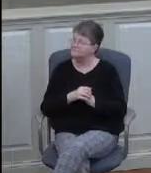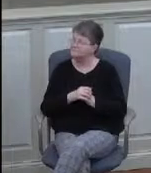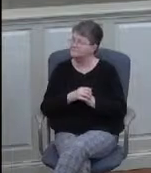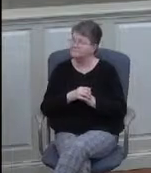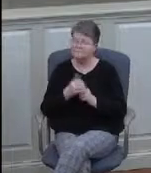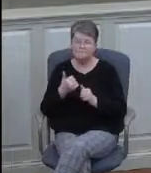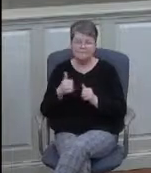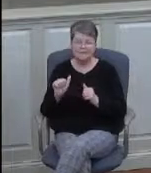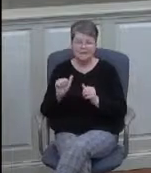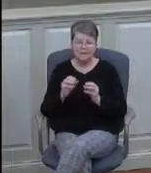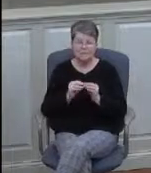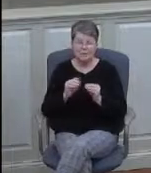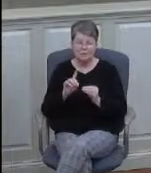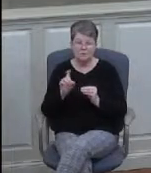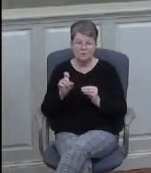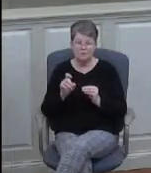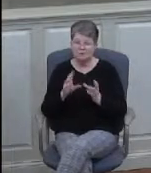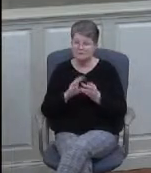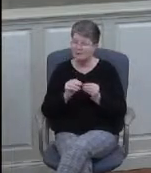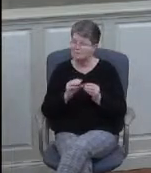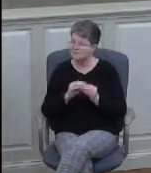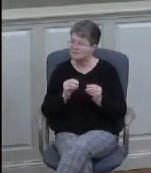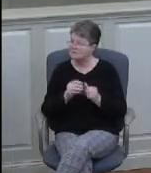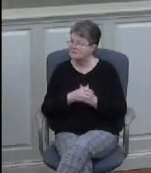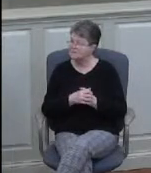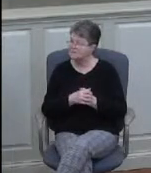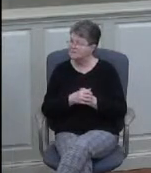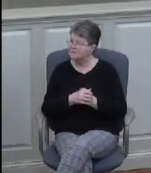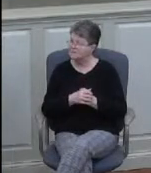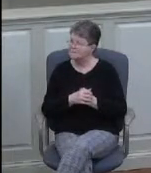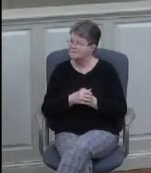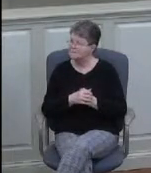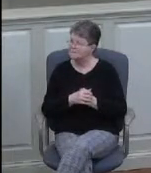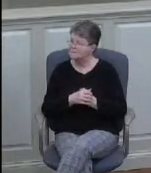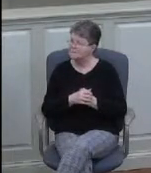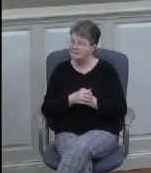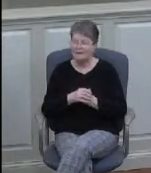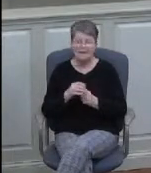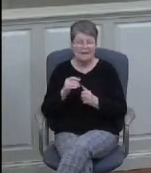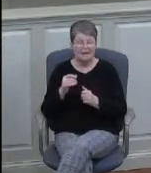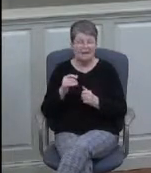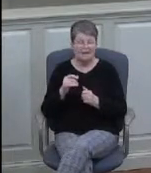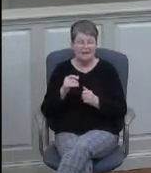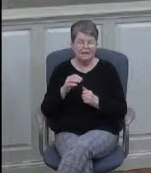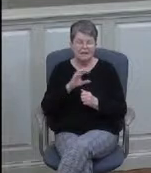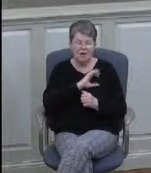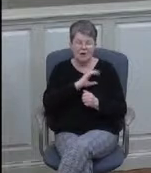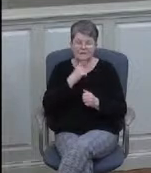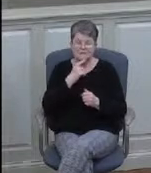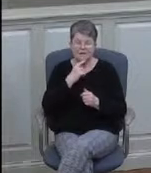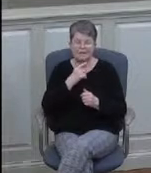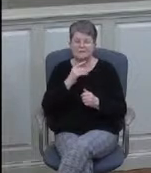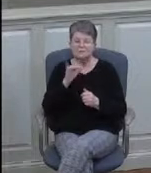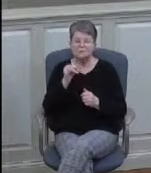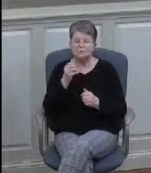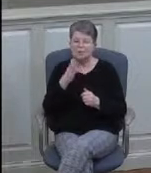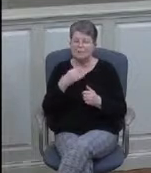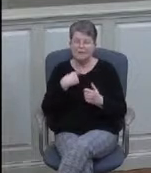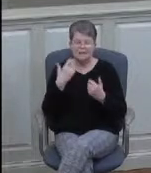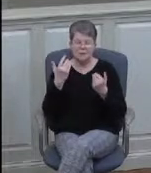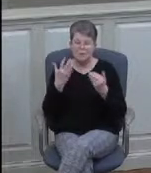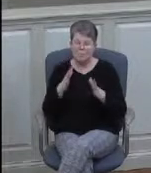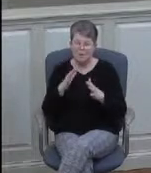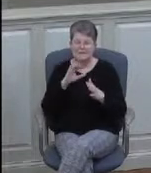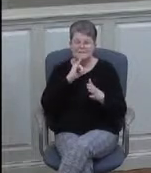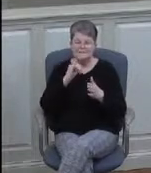Any further questions or comments? Maybe another job I wouldn't want is painting the inside of a water tower. Yeah.